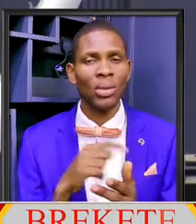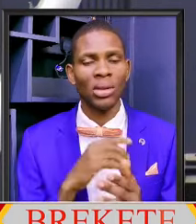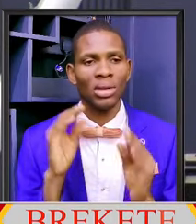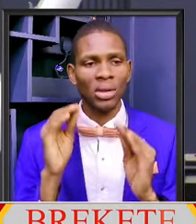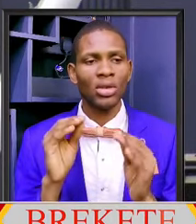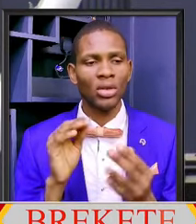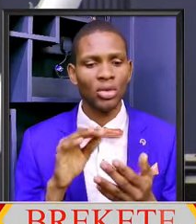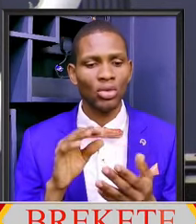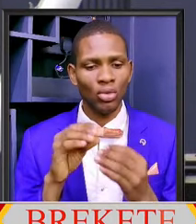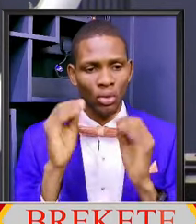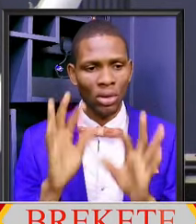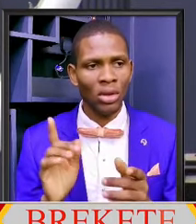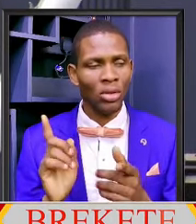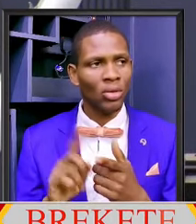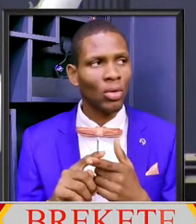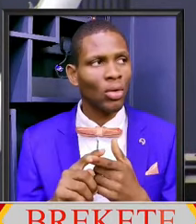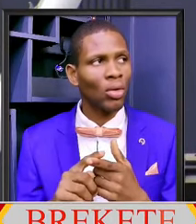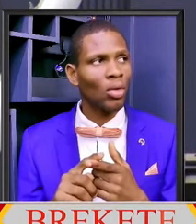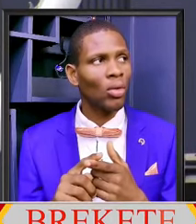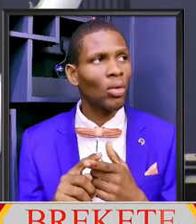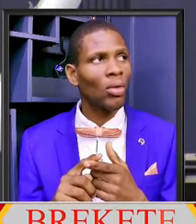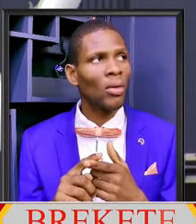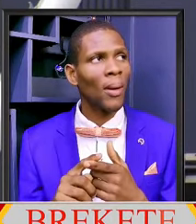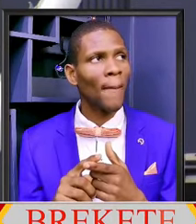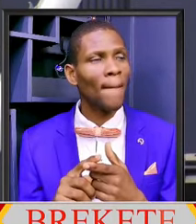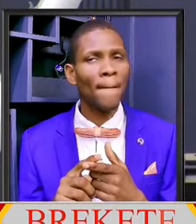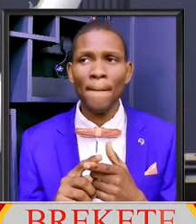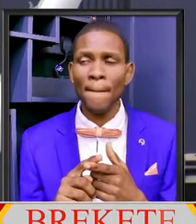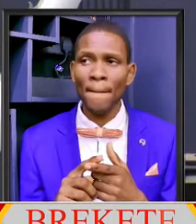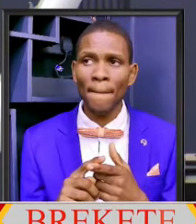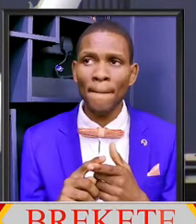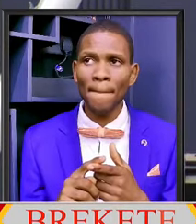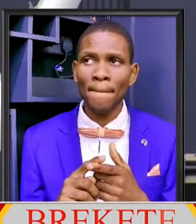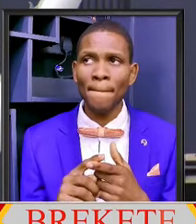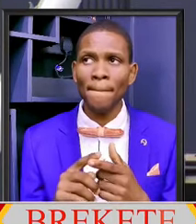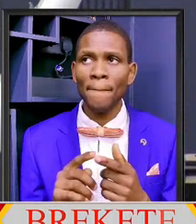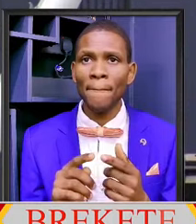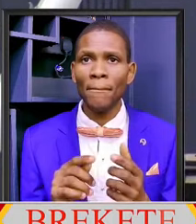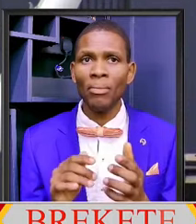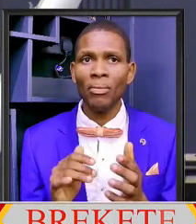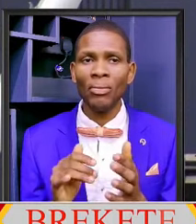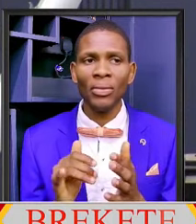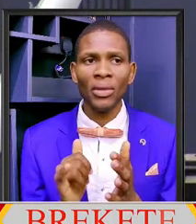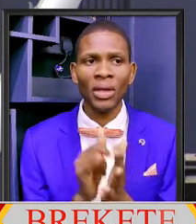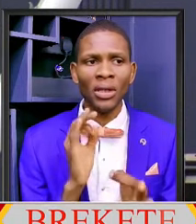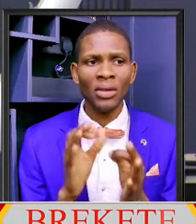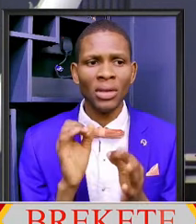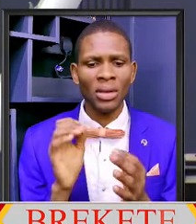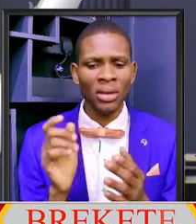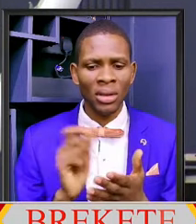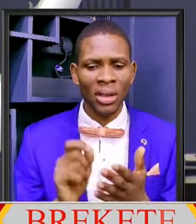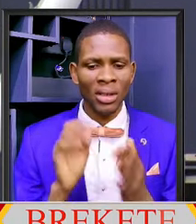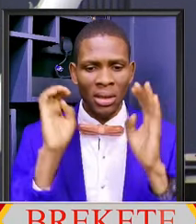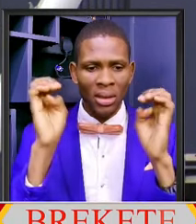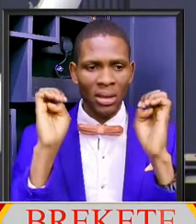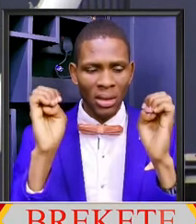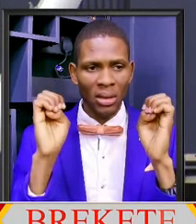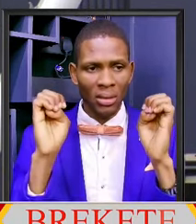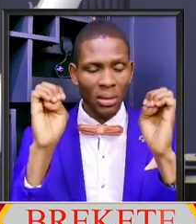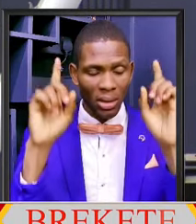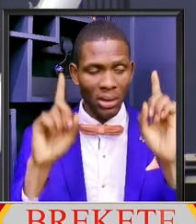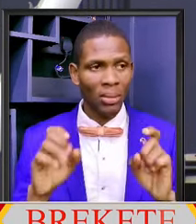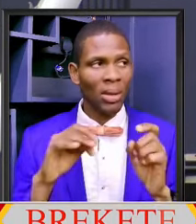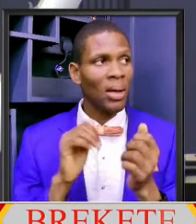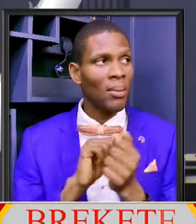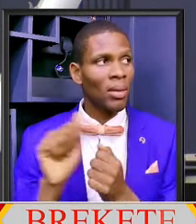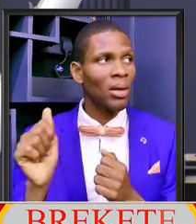the IGMB that if she write the exam and pass, she can even get 200